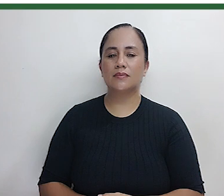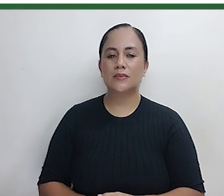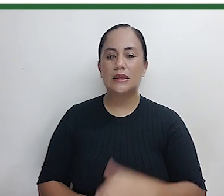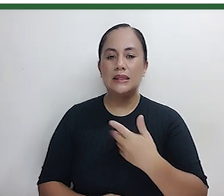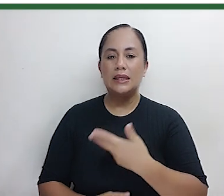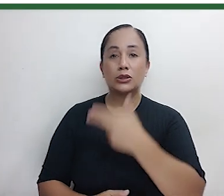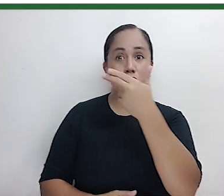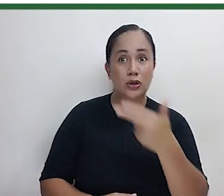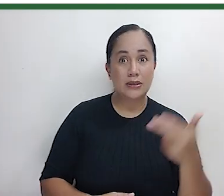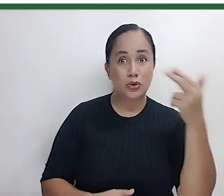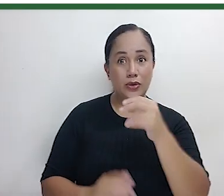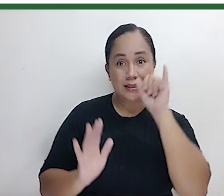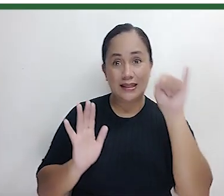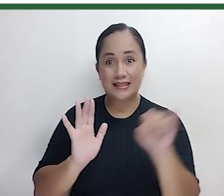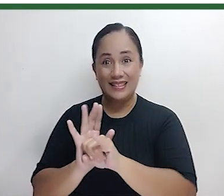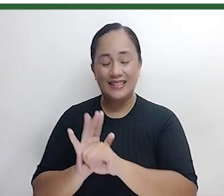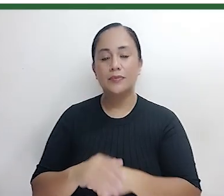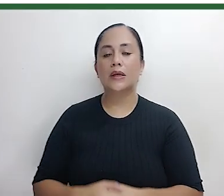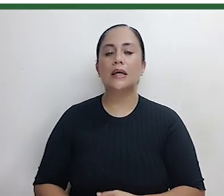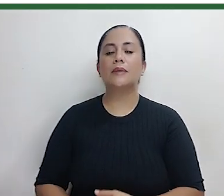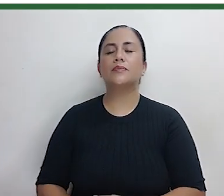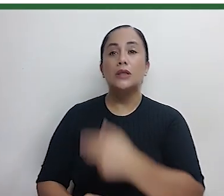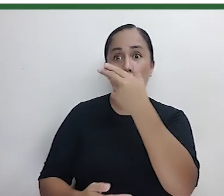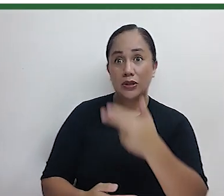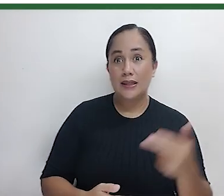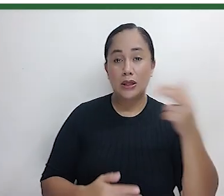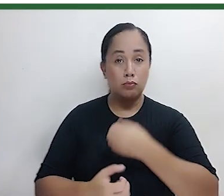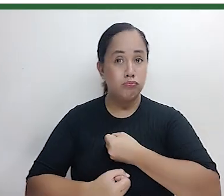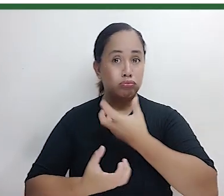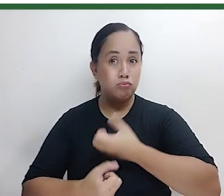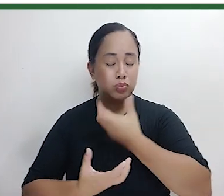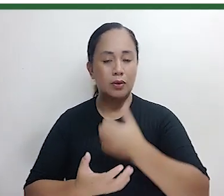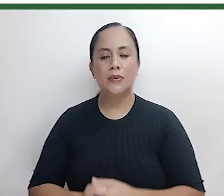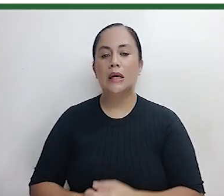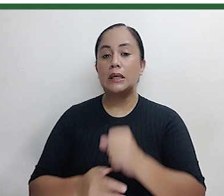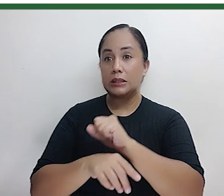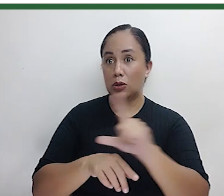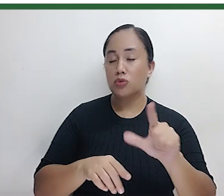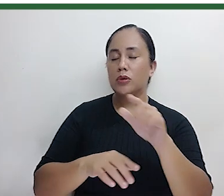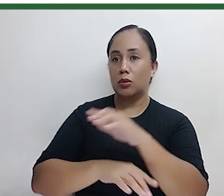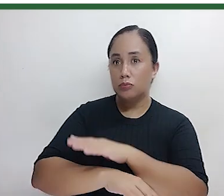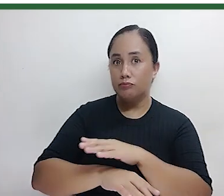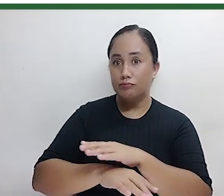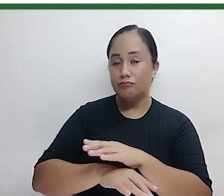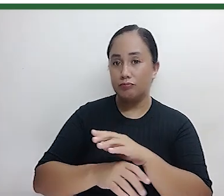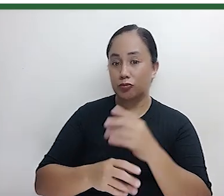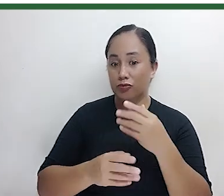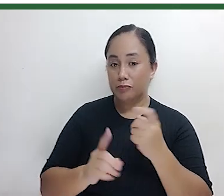age, gender identity, gender expression, national